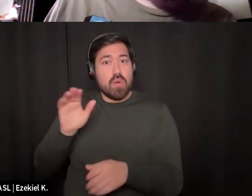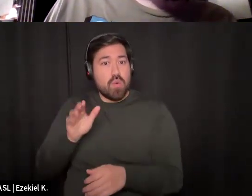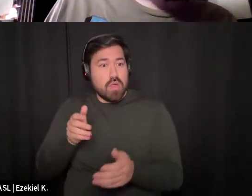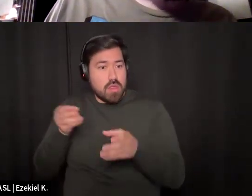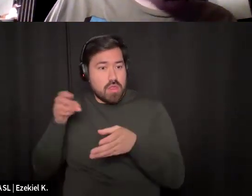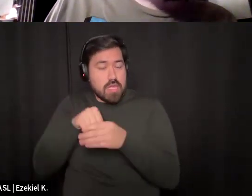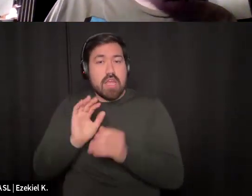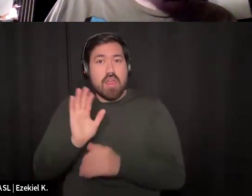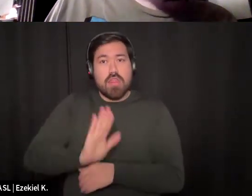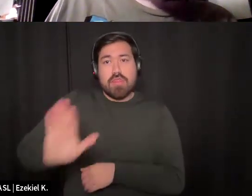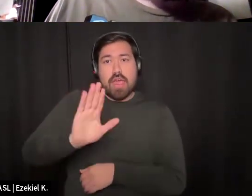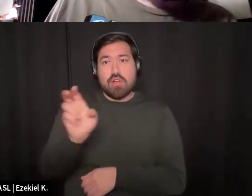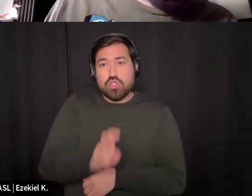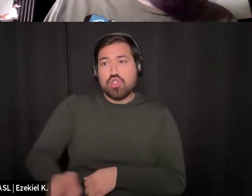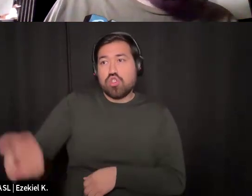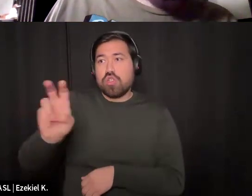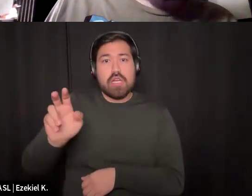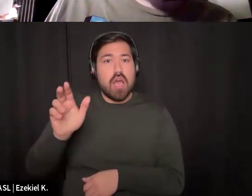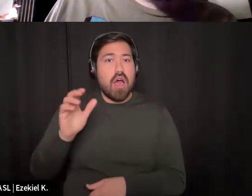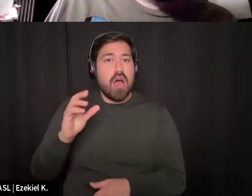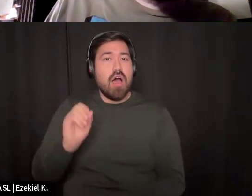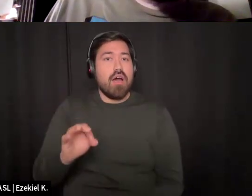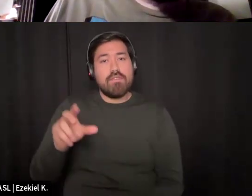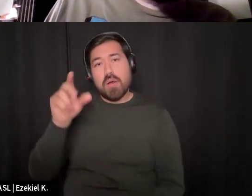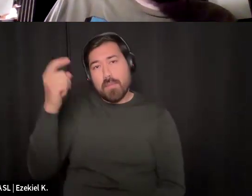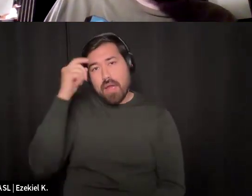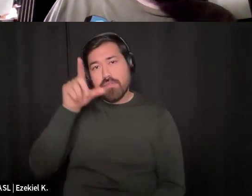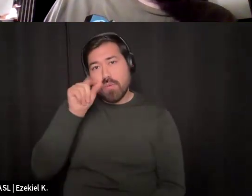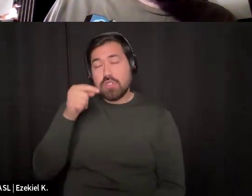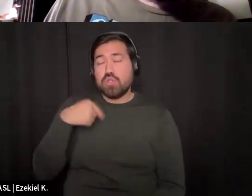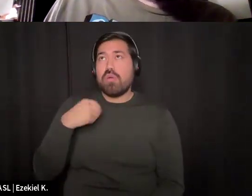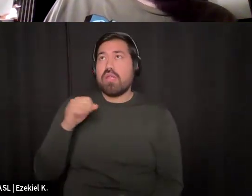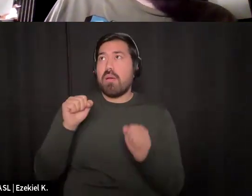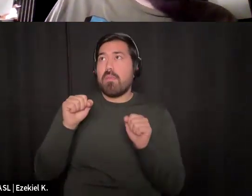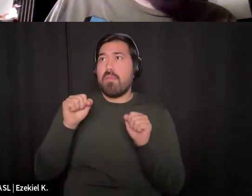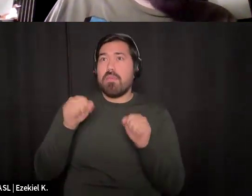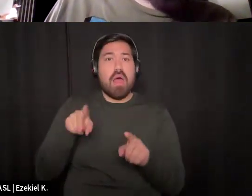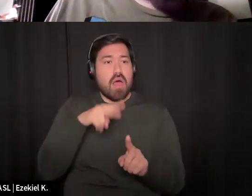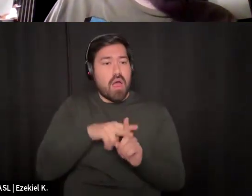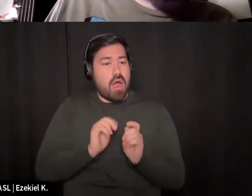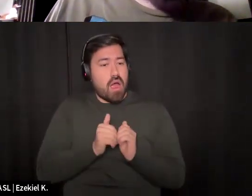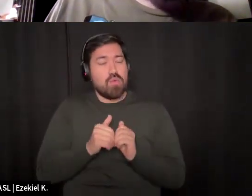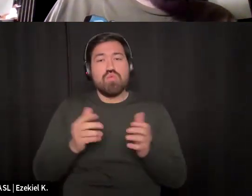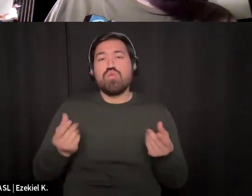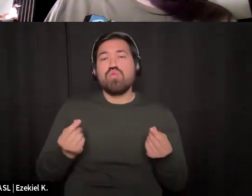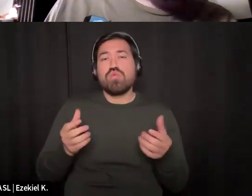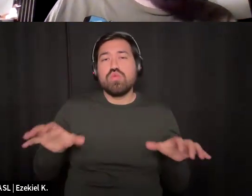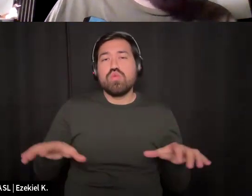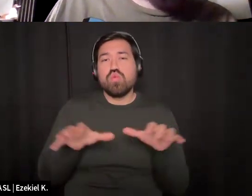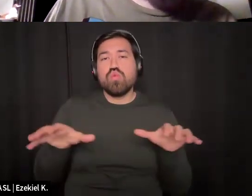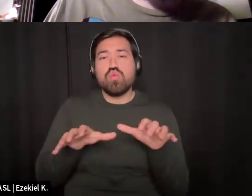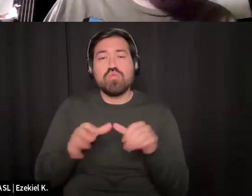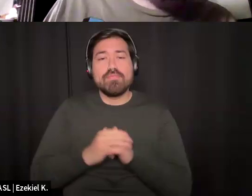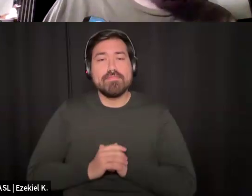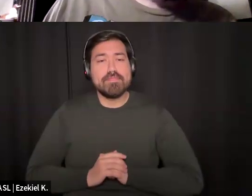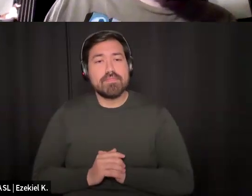so wonderful and so enlightening, and it gives you so many different ideas about what you can do. I want